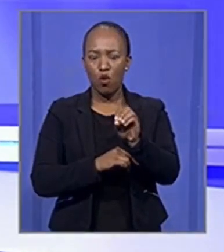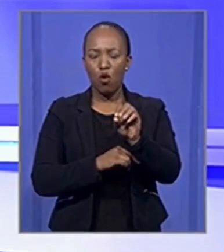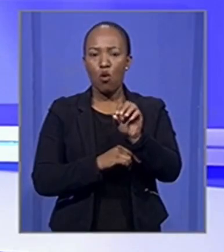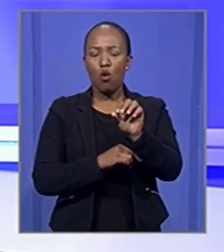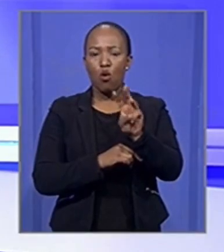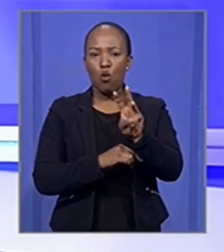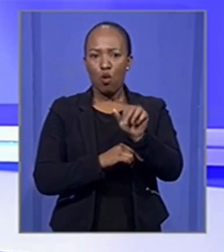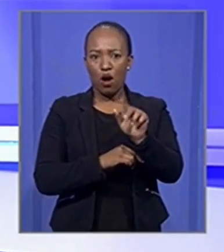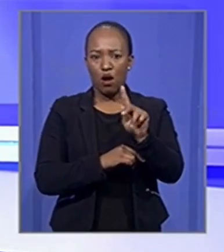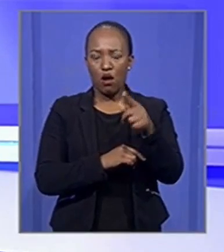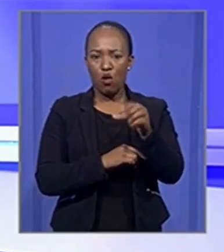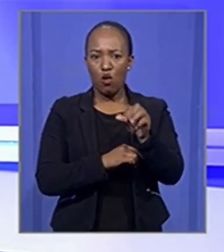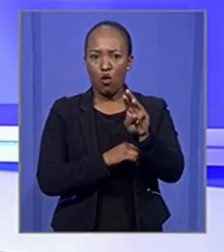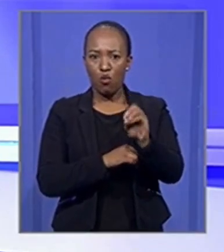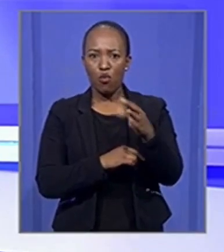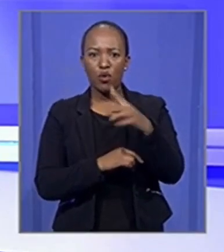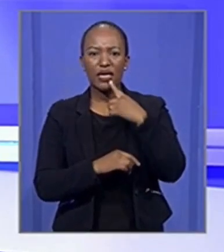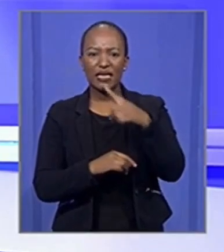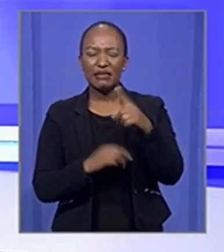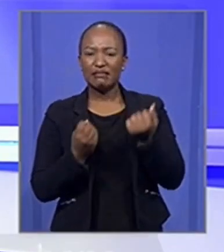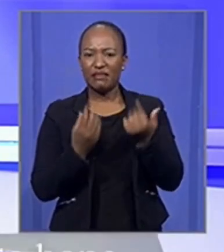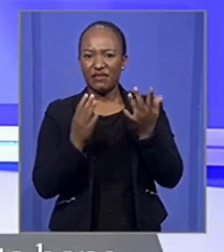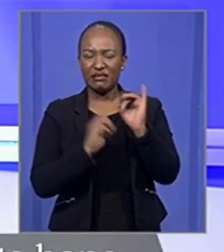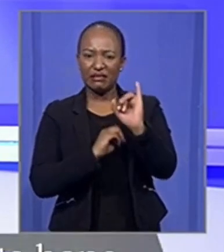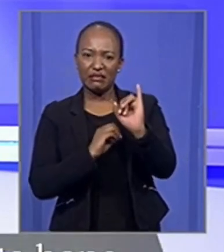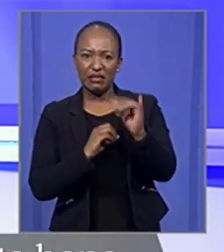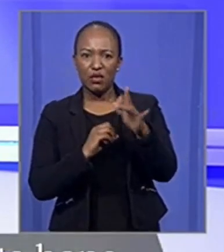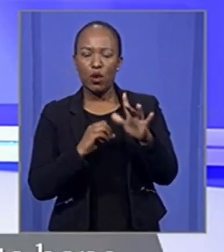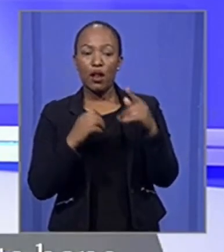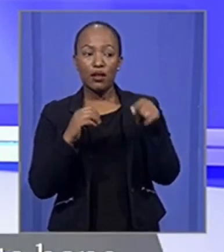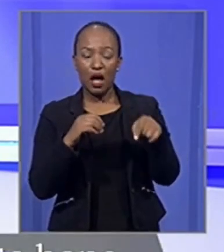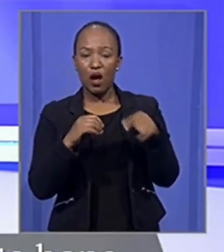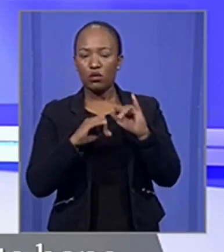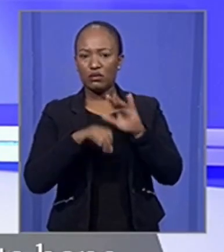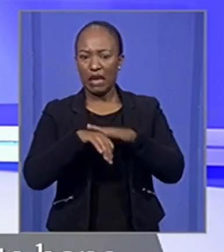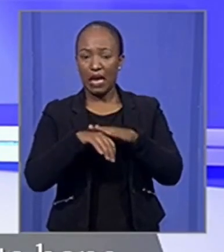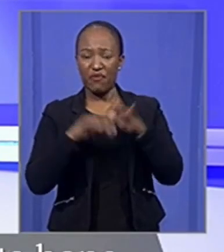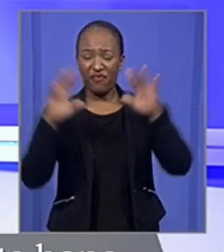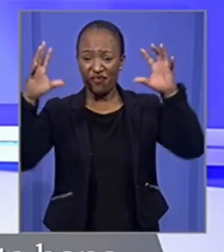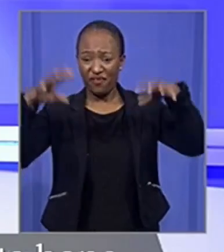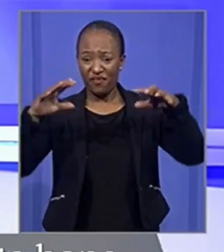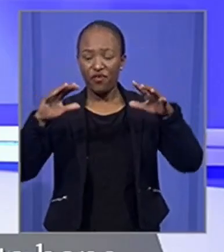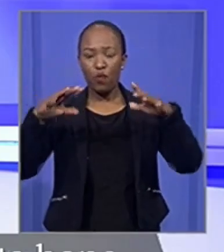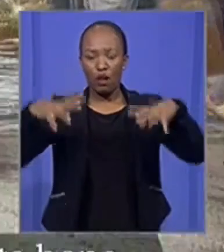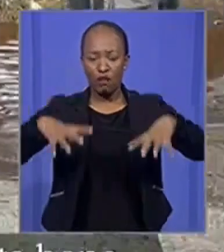motheo ba re o se sebetse ha meralo ena ho tlo baka dikgola nakong ya dipula